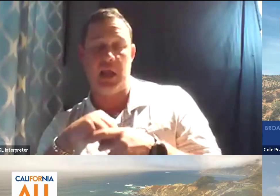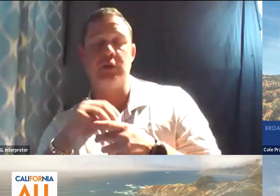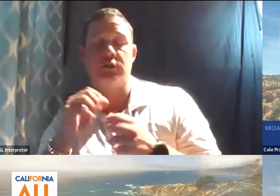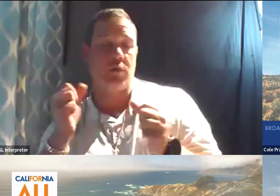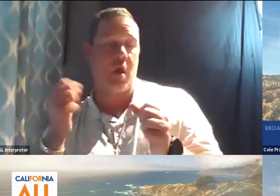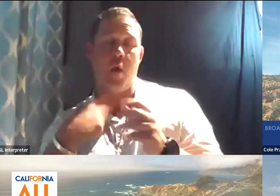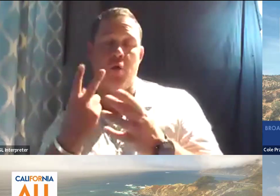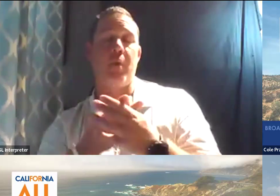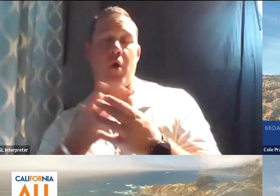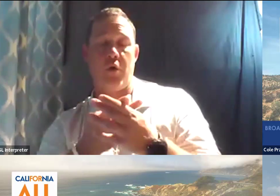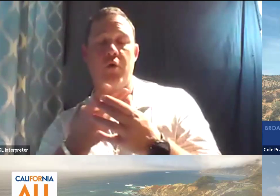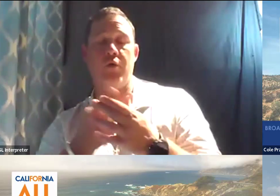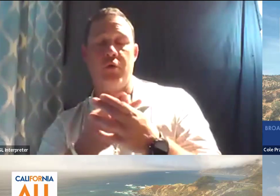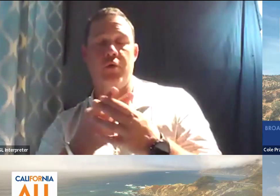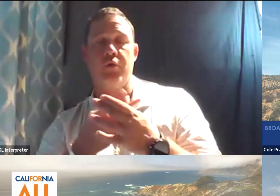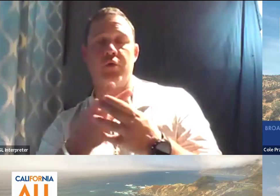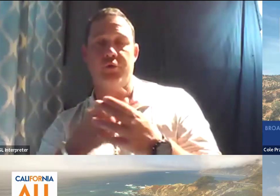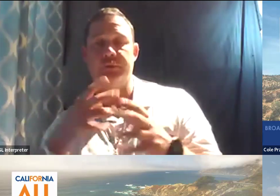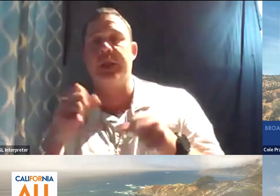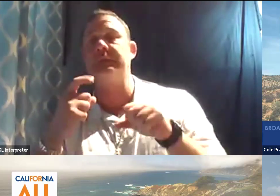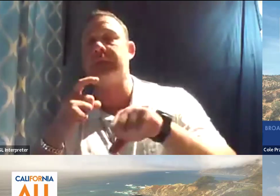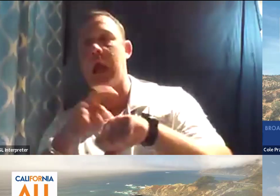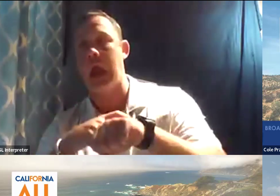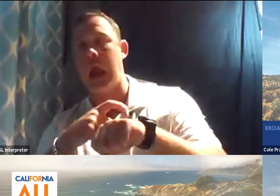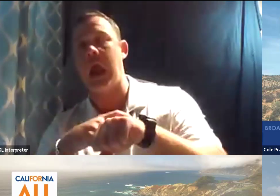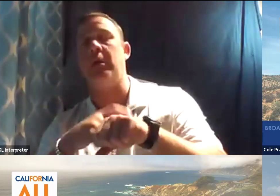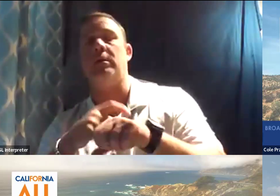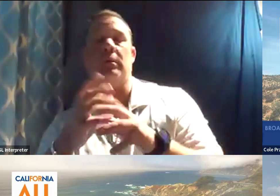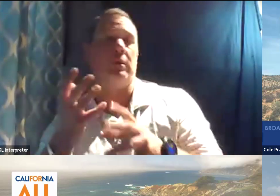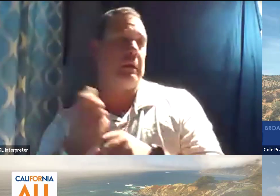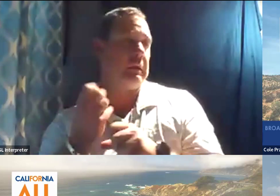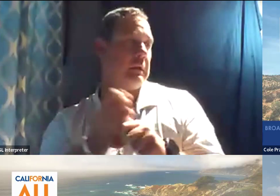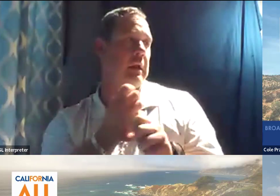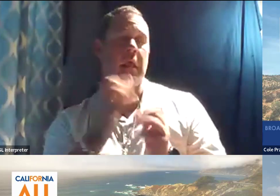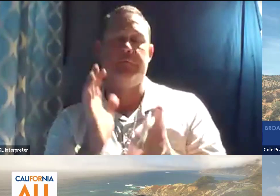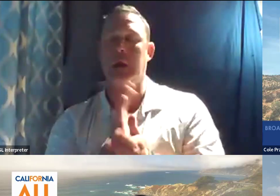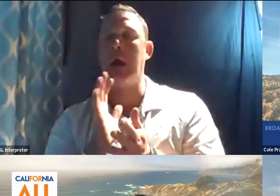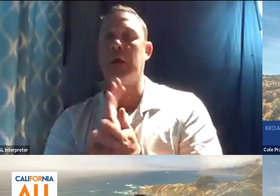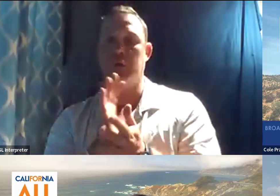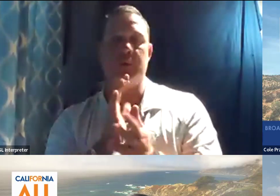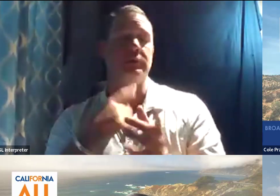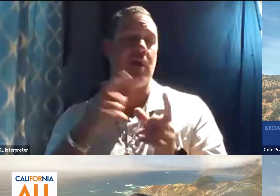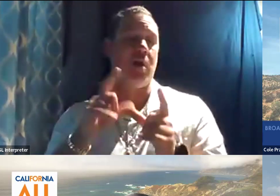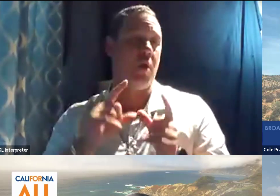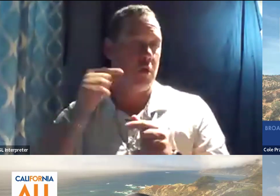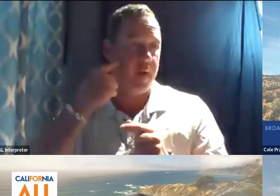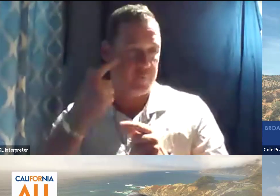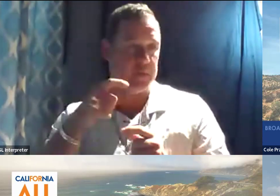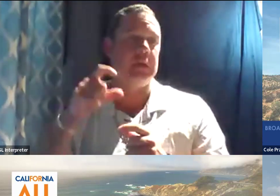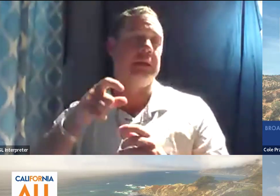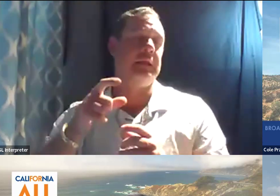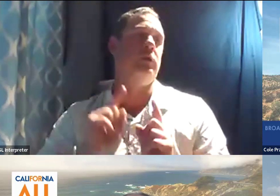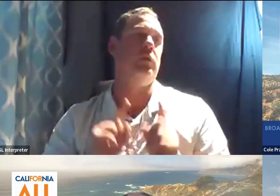amazing partners already that it takes time to get a lot of documents. Like many of our local government entities need to